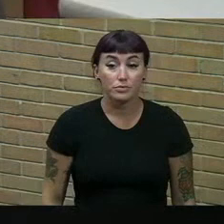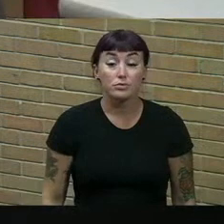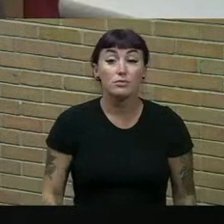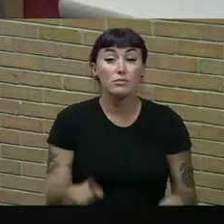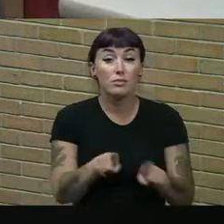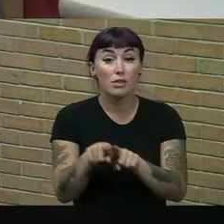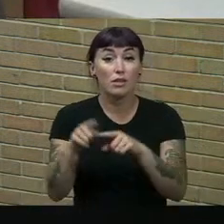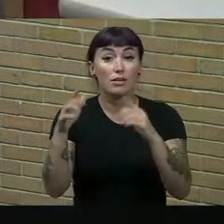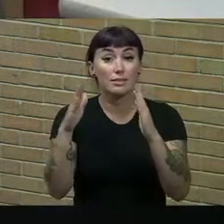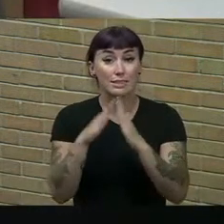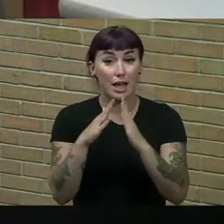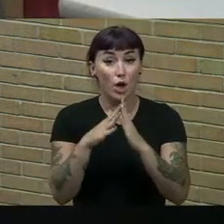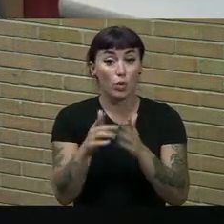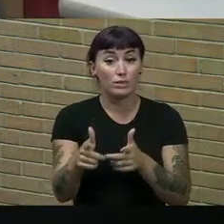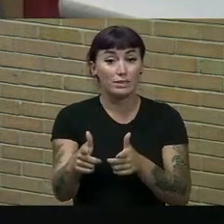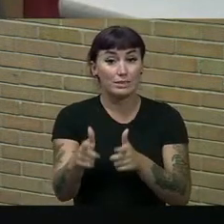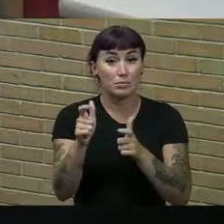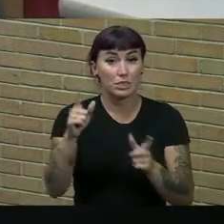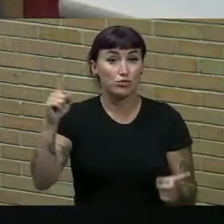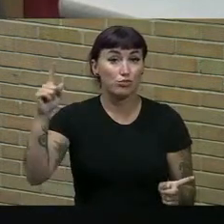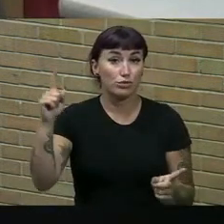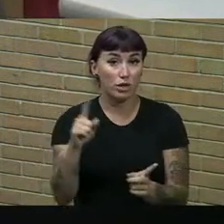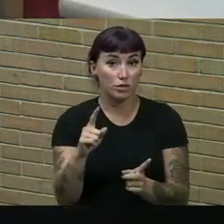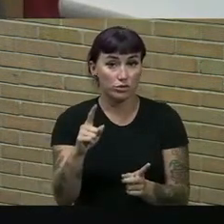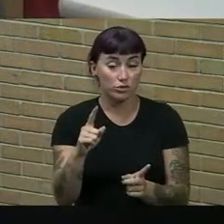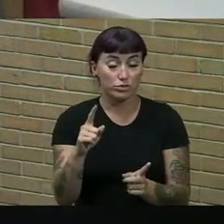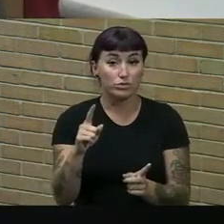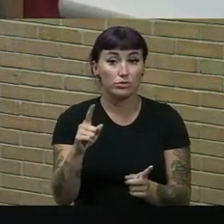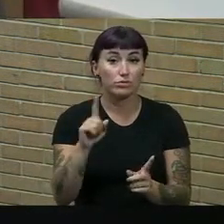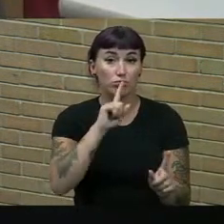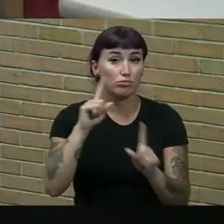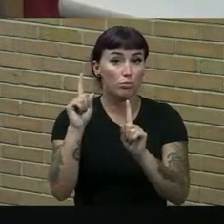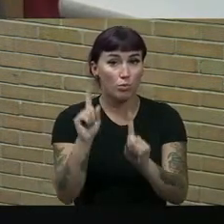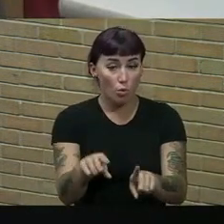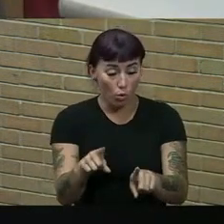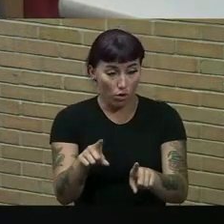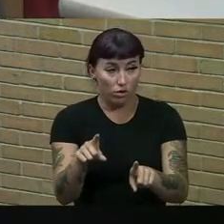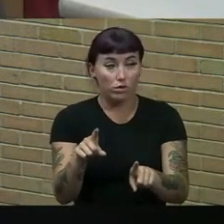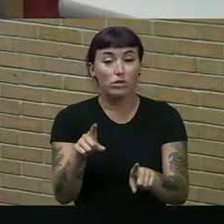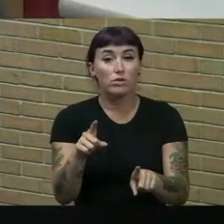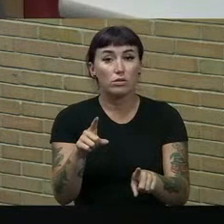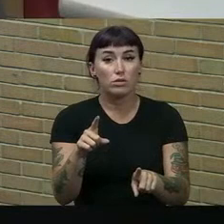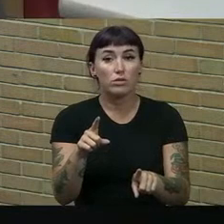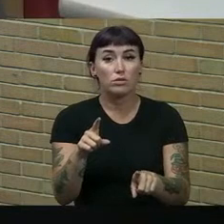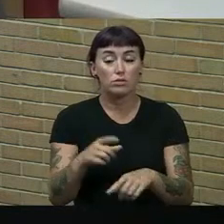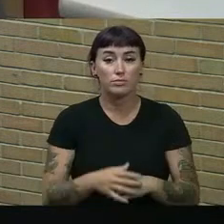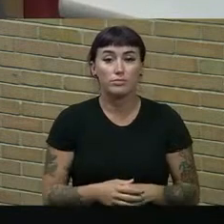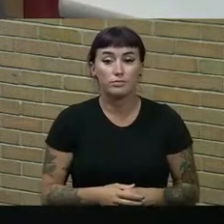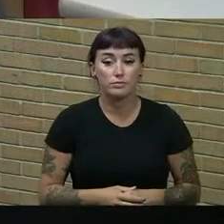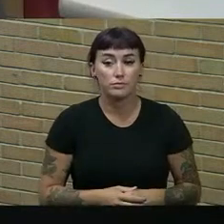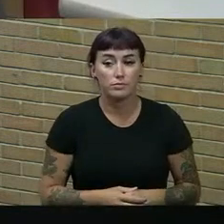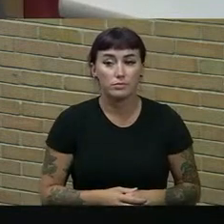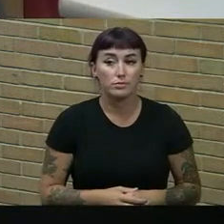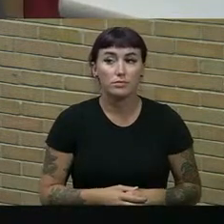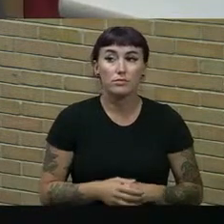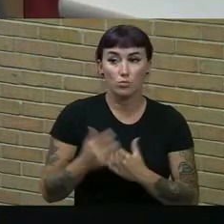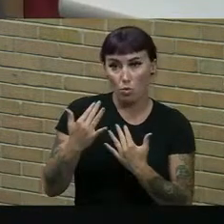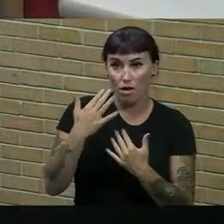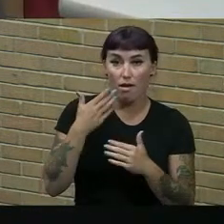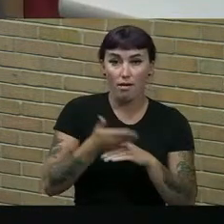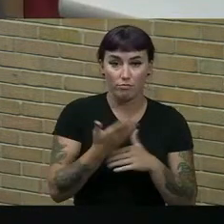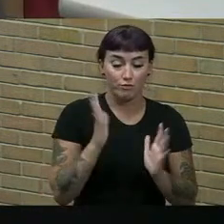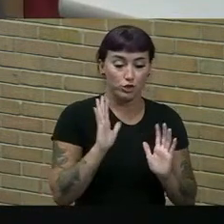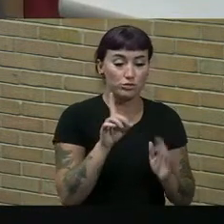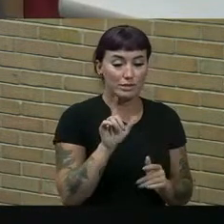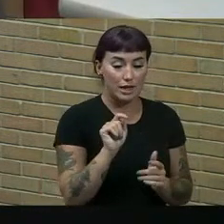Also, the town speed reduction report is awaited after data collection, which